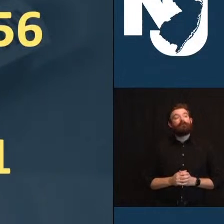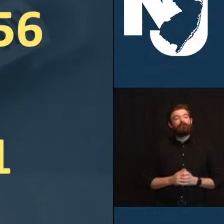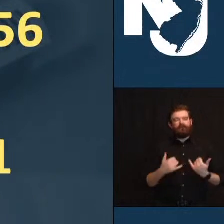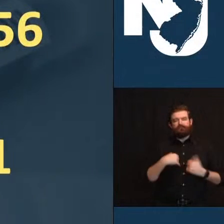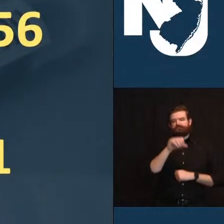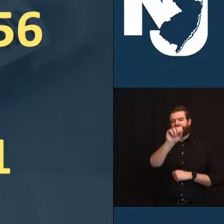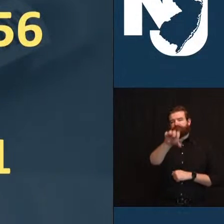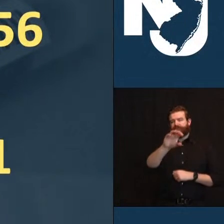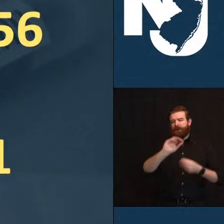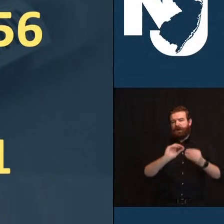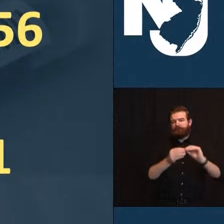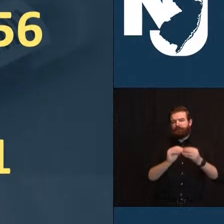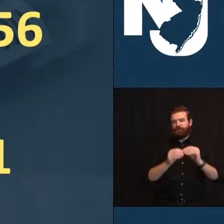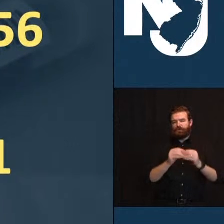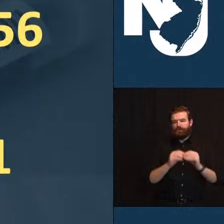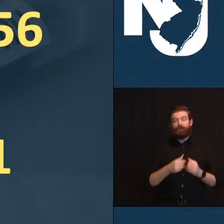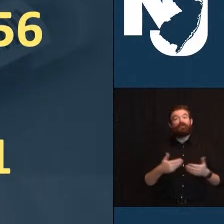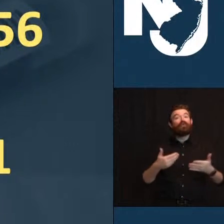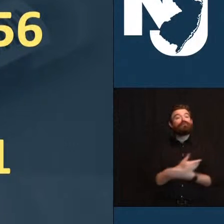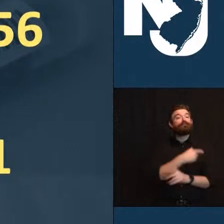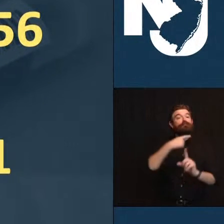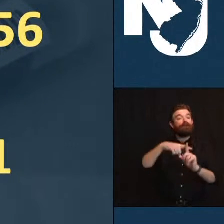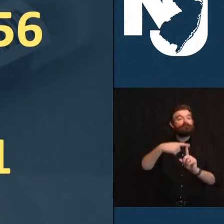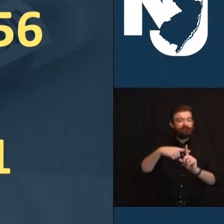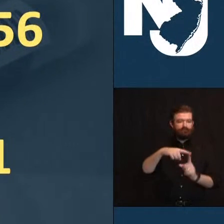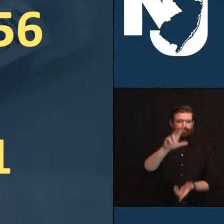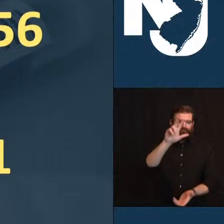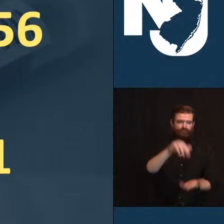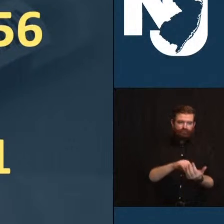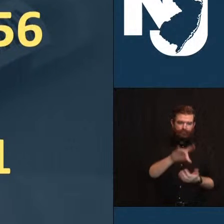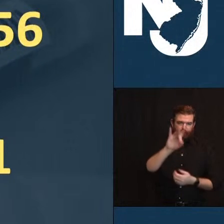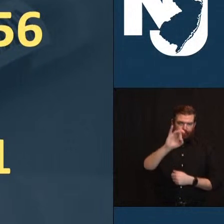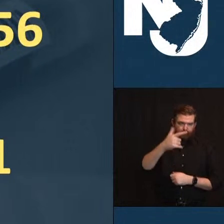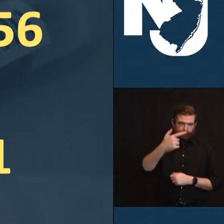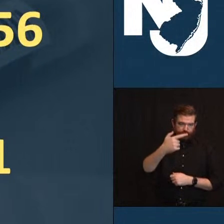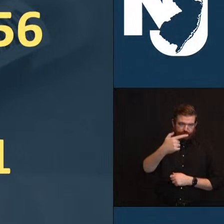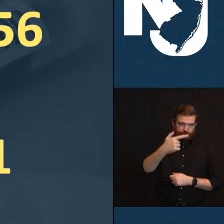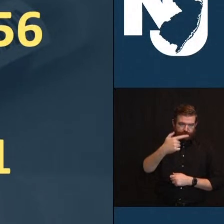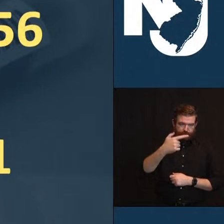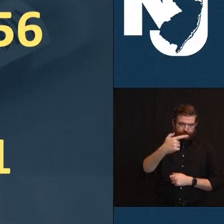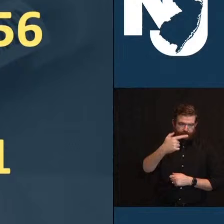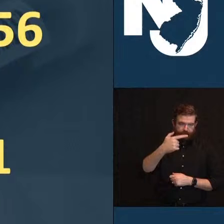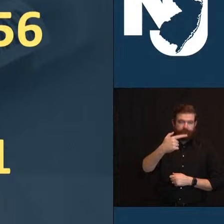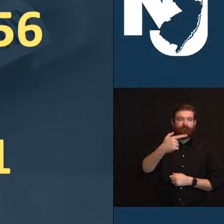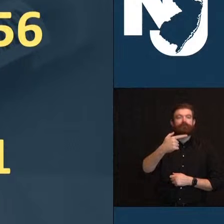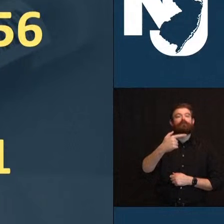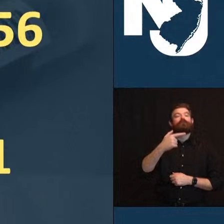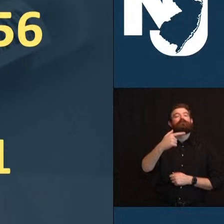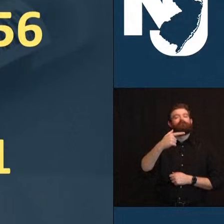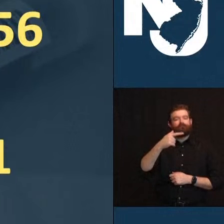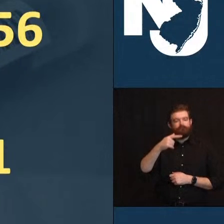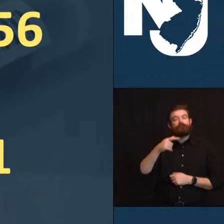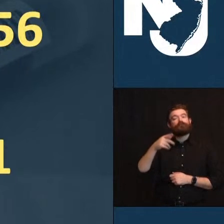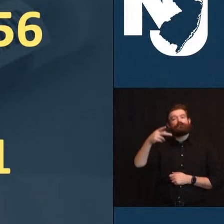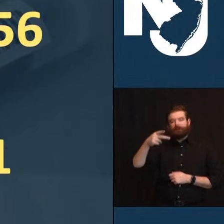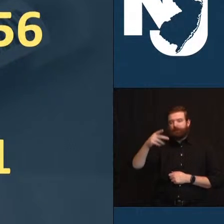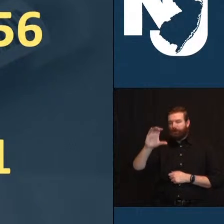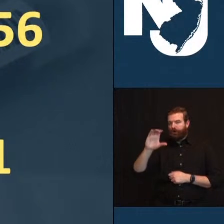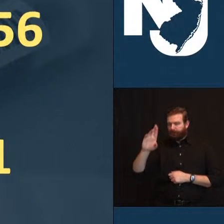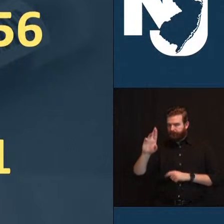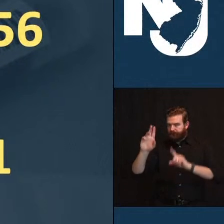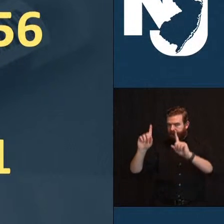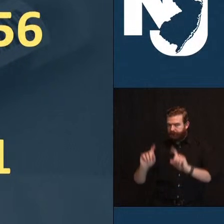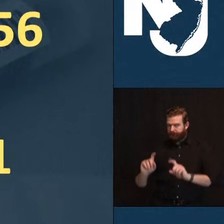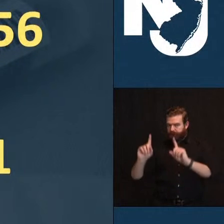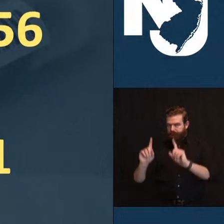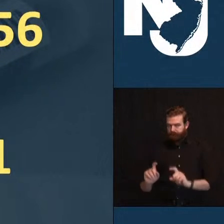additional 3,821 positive PCR test results. Judy and team are working on the antigen